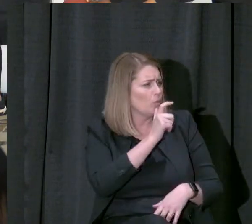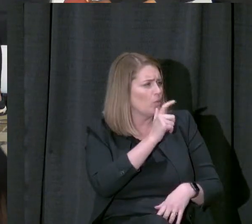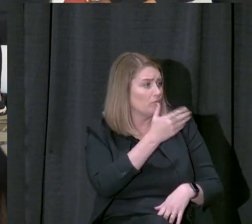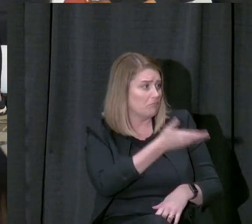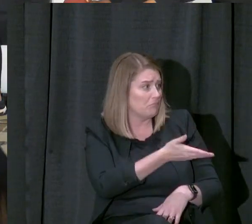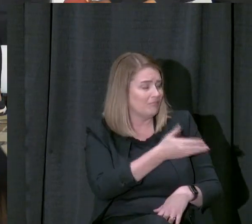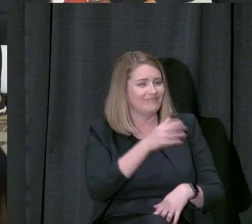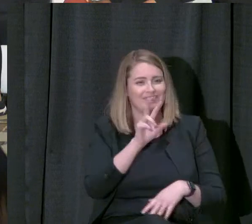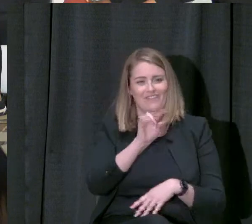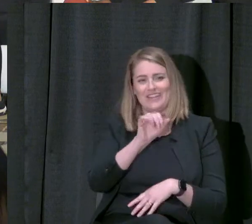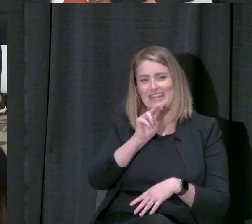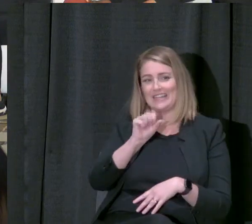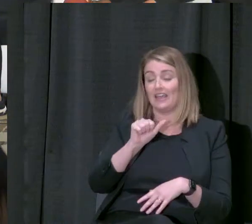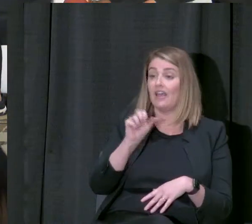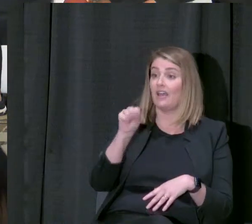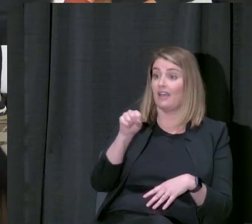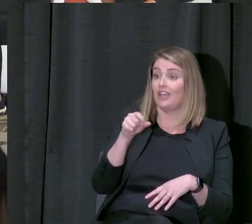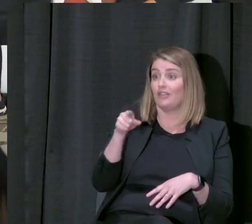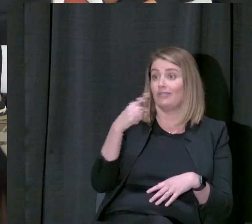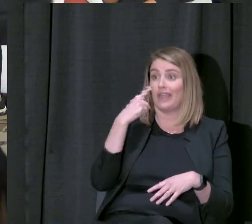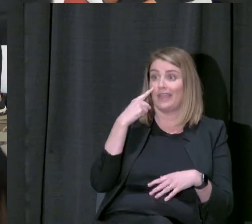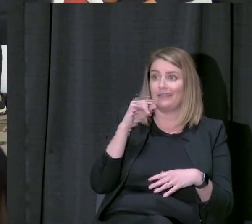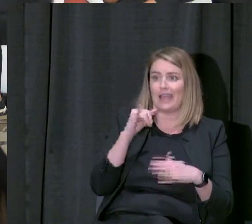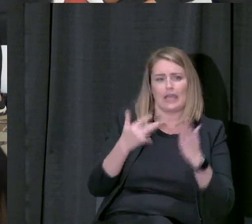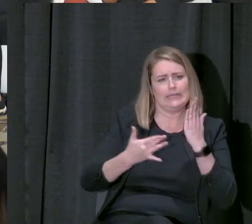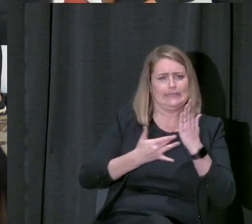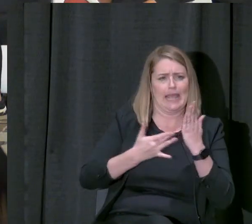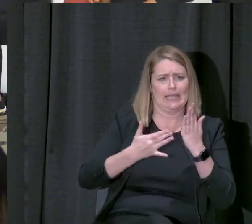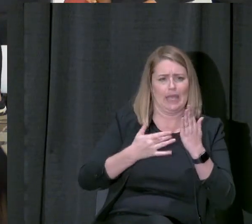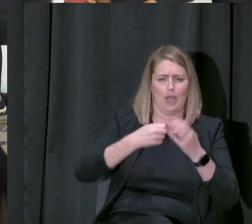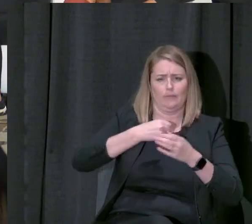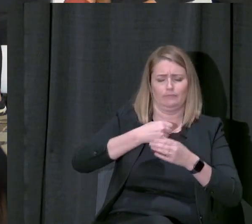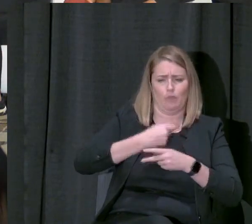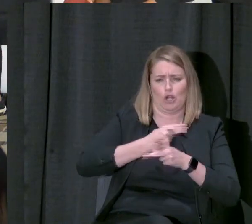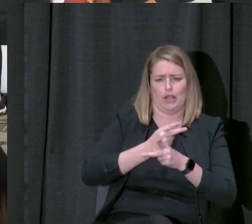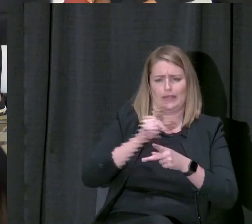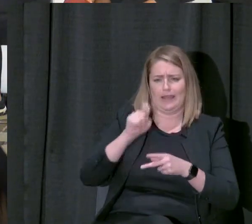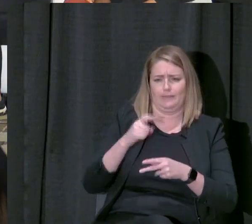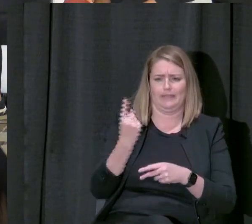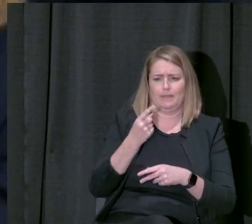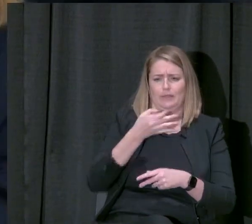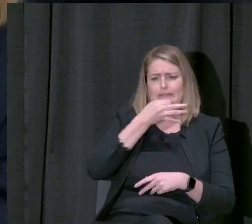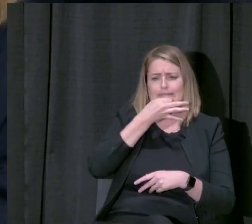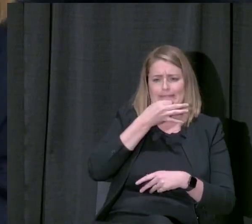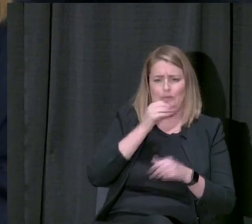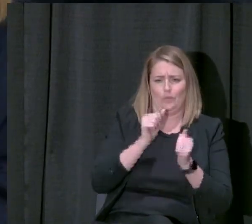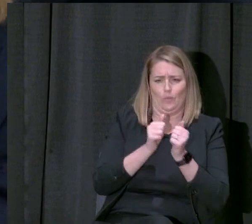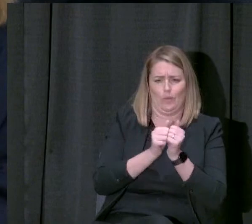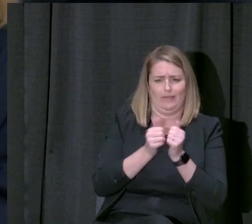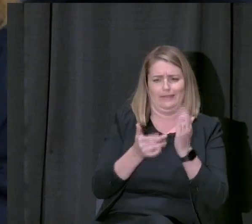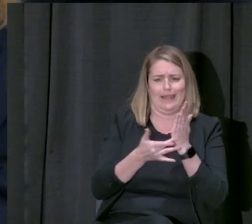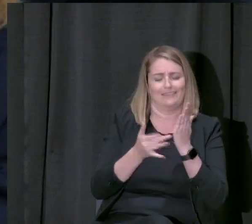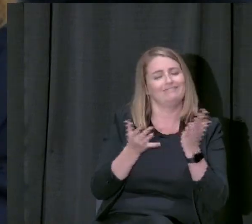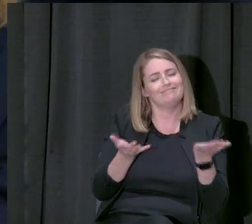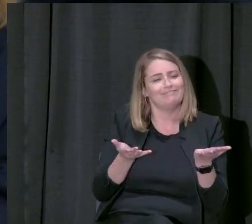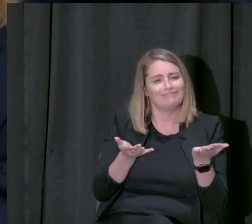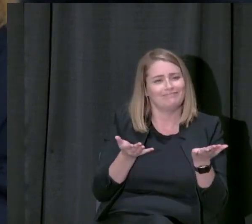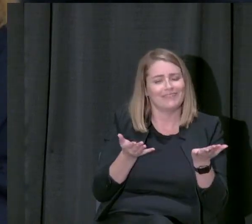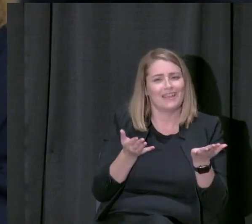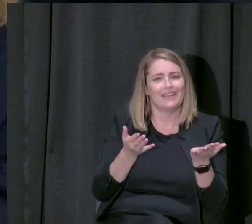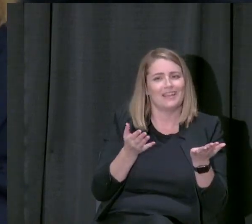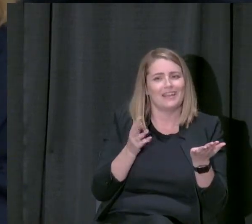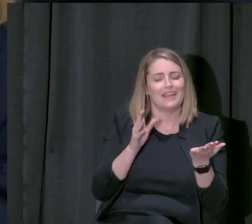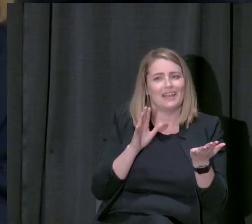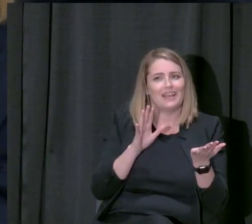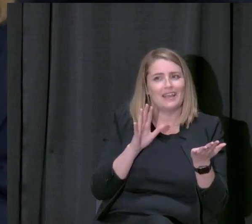it's, you think, oh, it's a sort of tech product. It has to be somebody who's tech savvy. And, it's